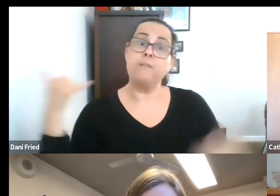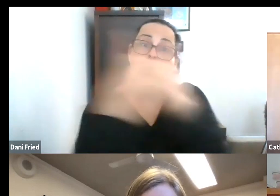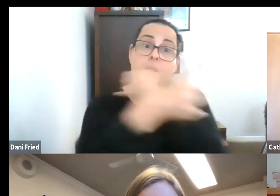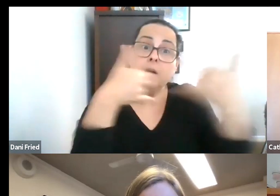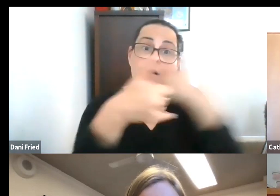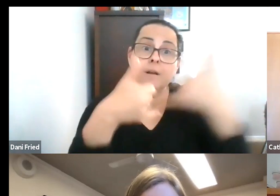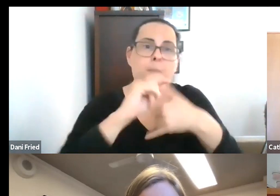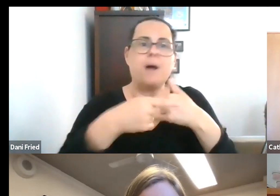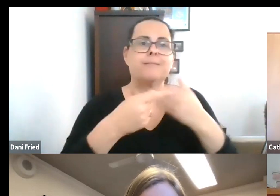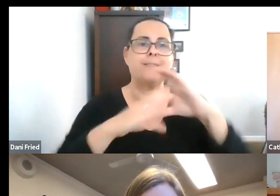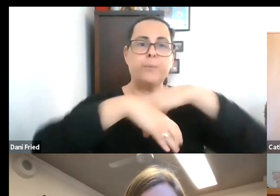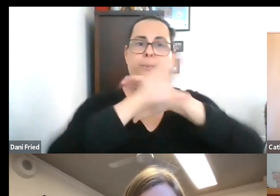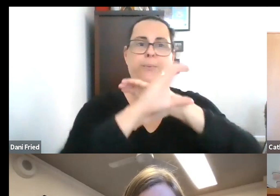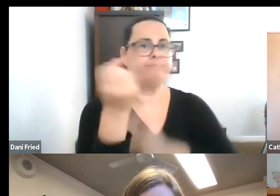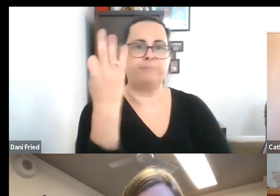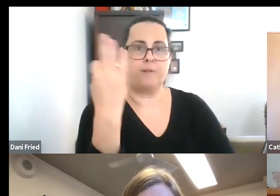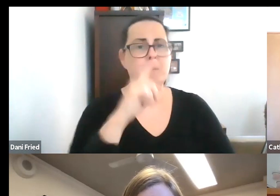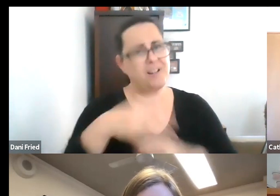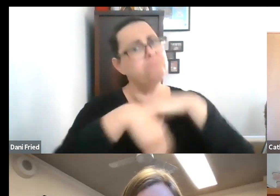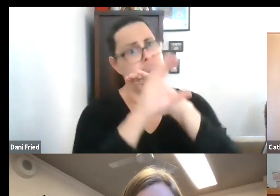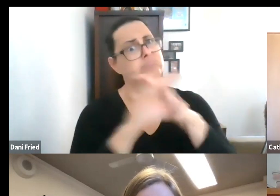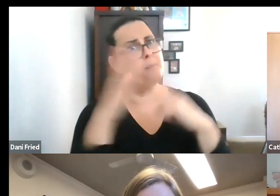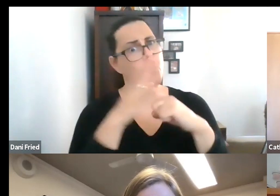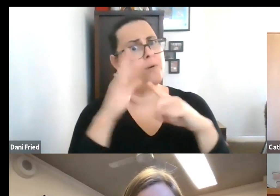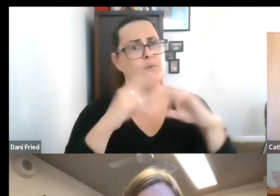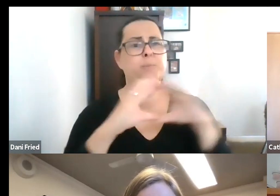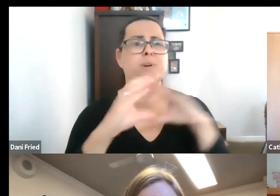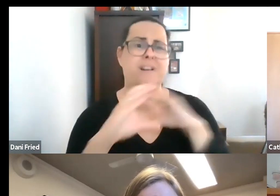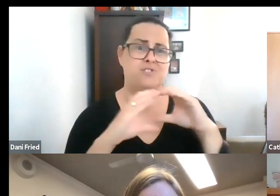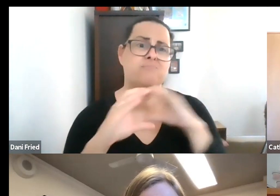quite necessary for communication, etc.